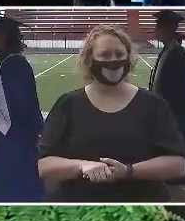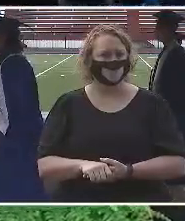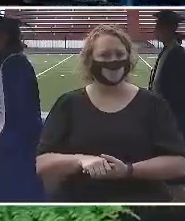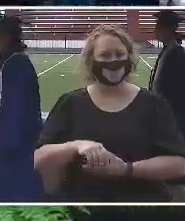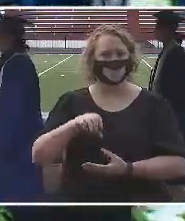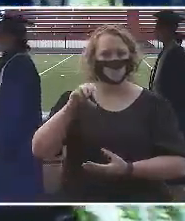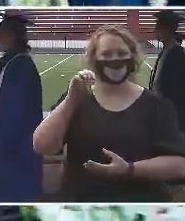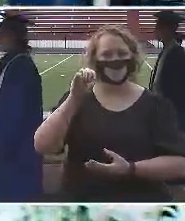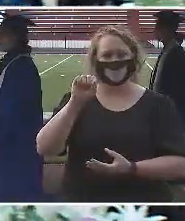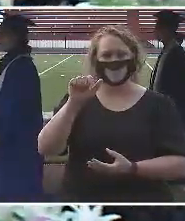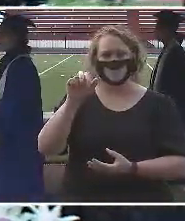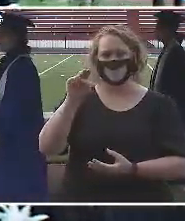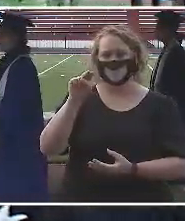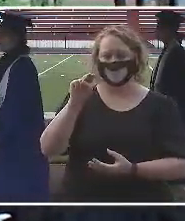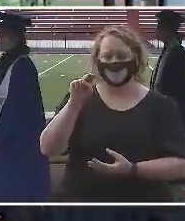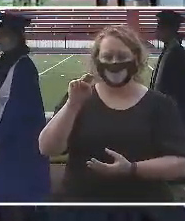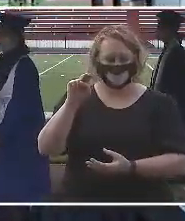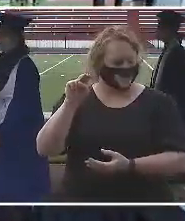Sam Gritsky.